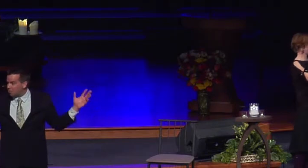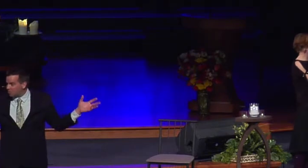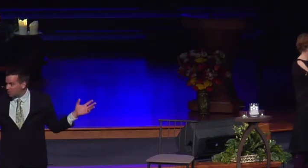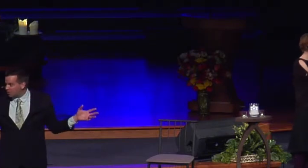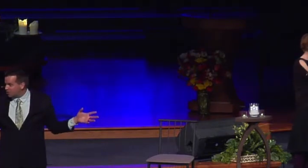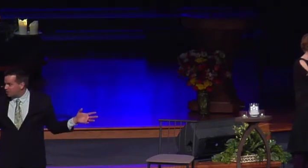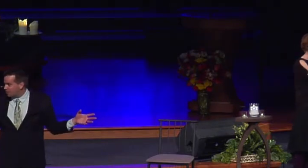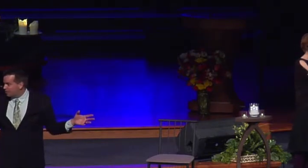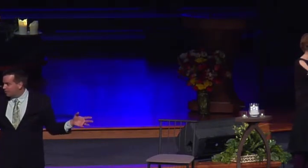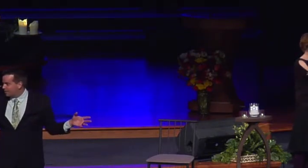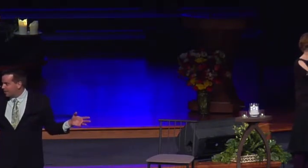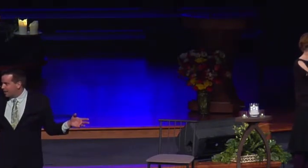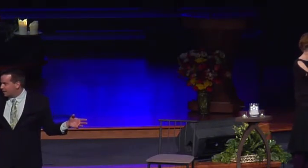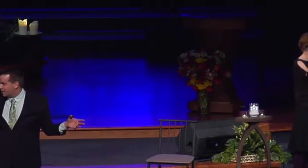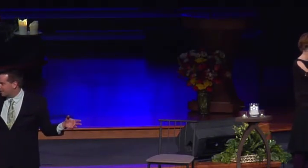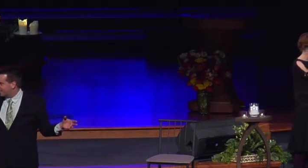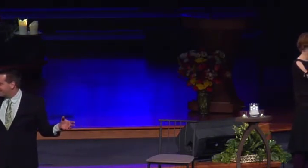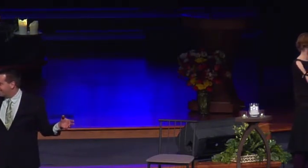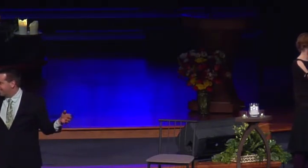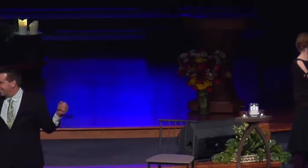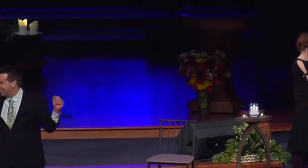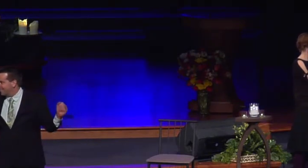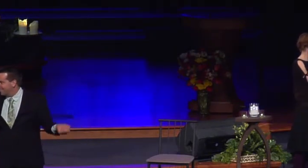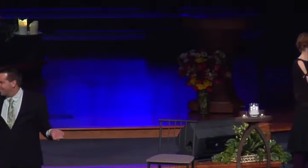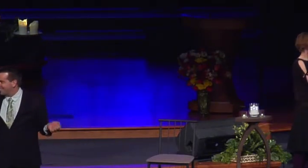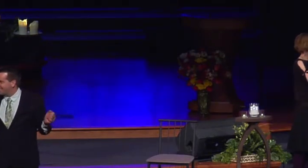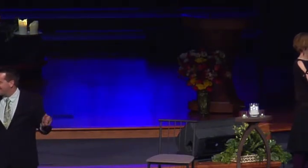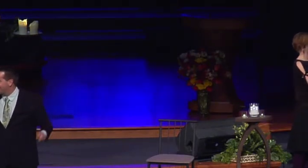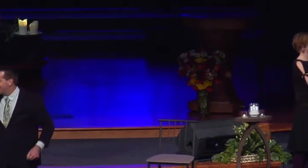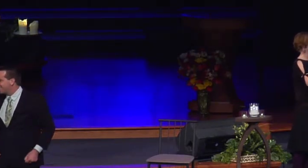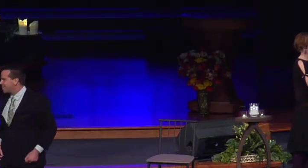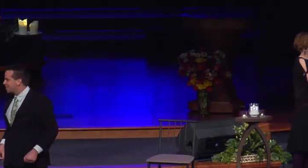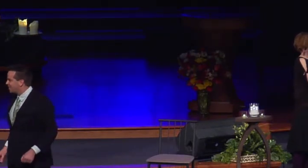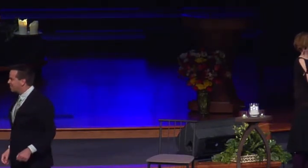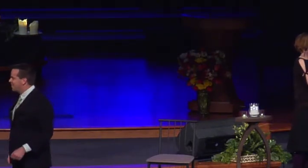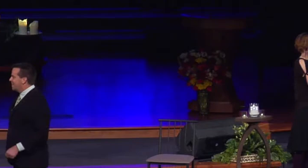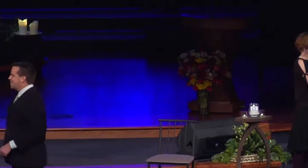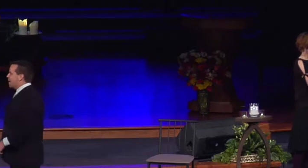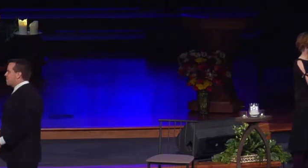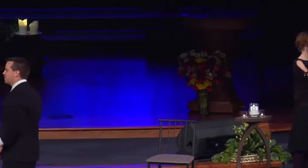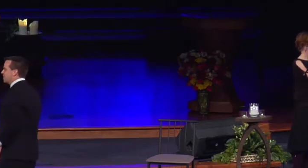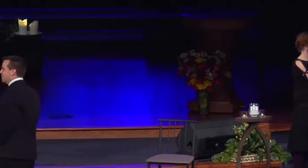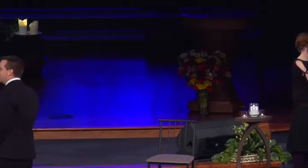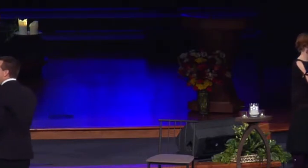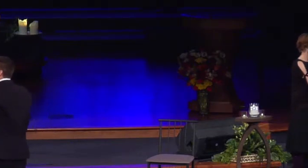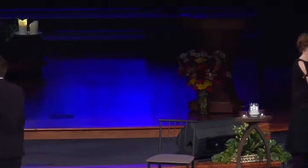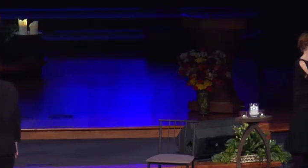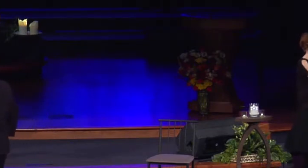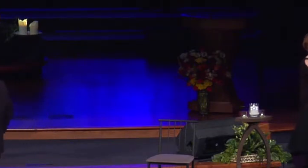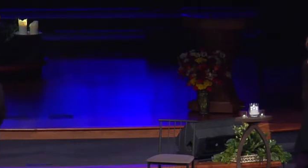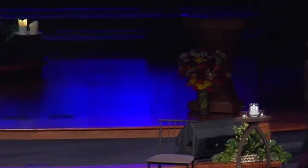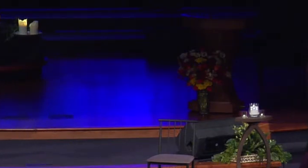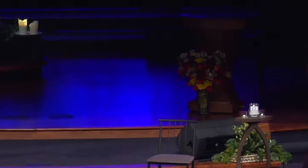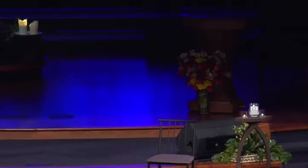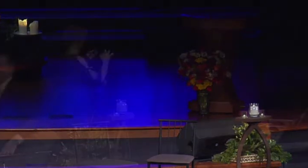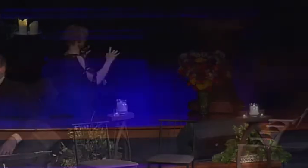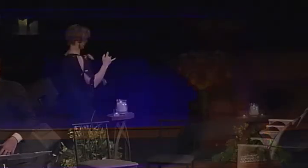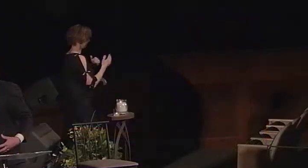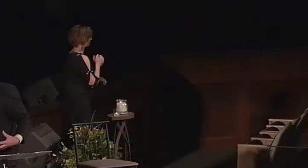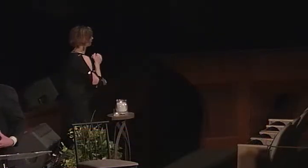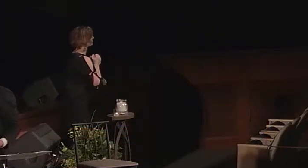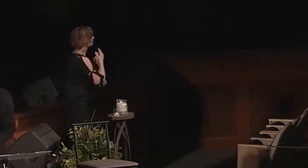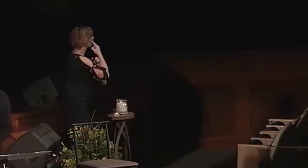Village people were religious scientists. You know, expression of diversity. But for